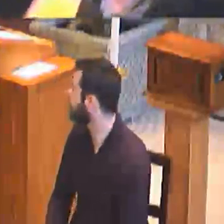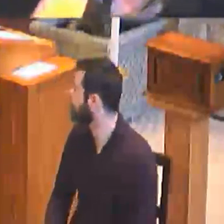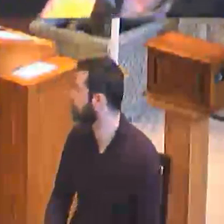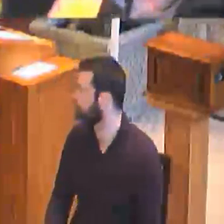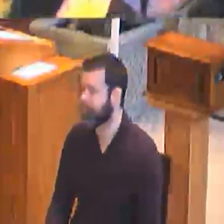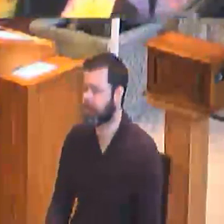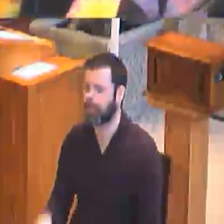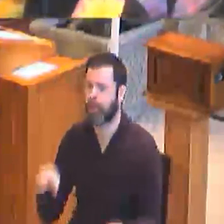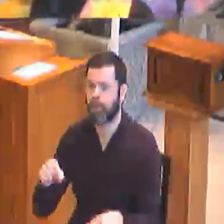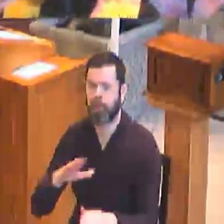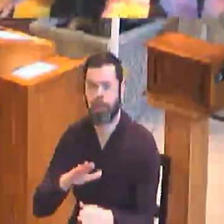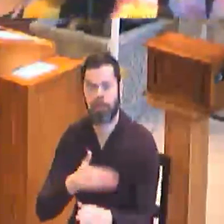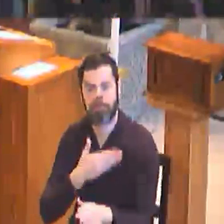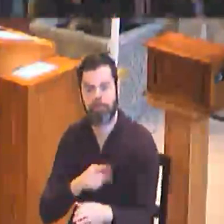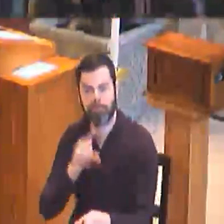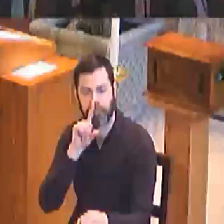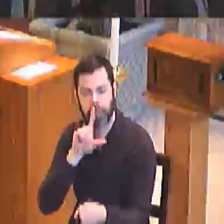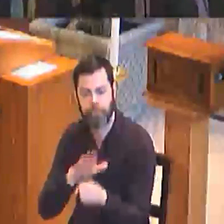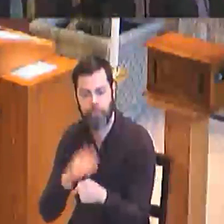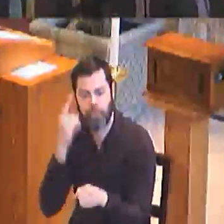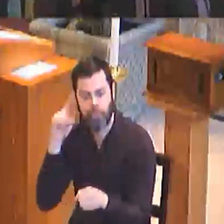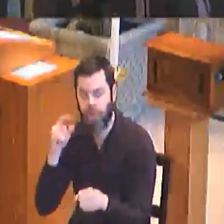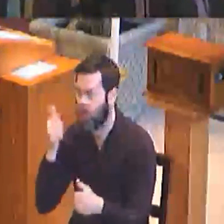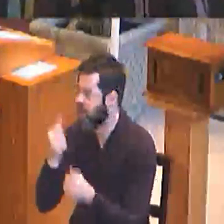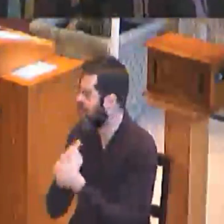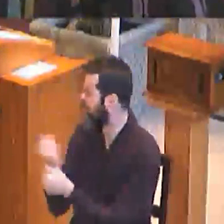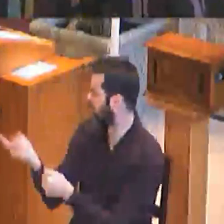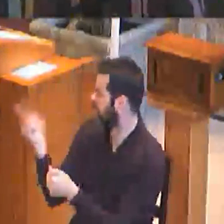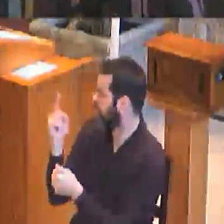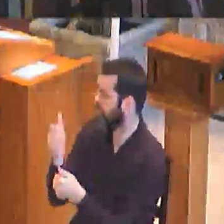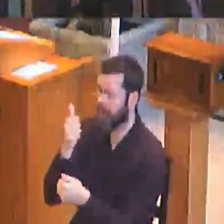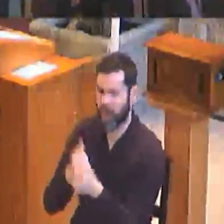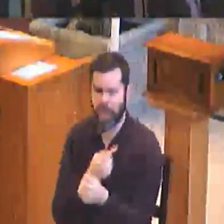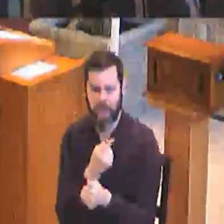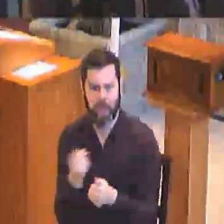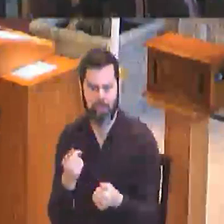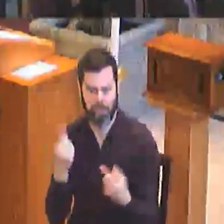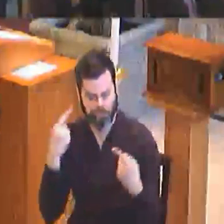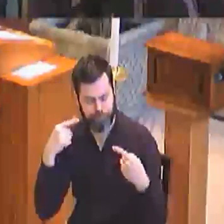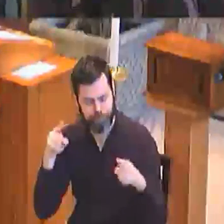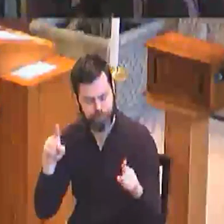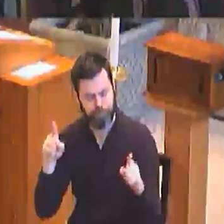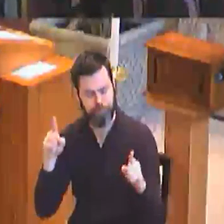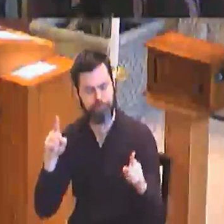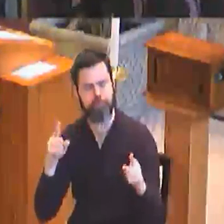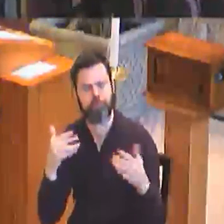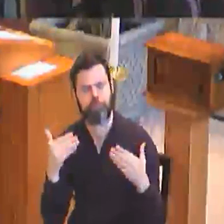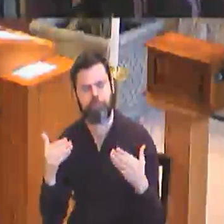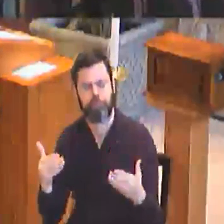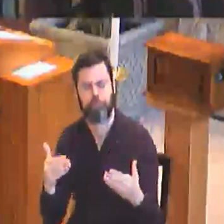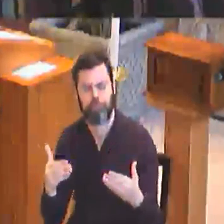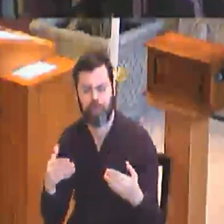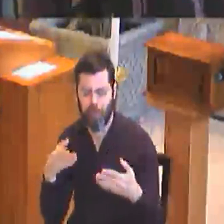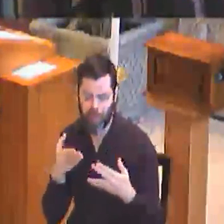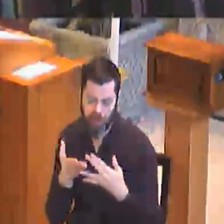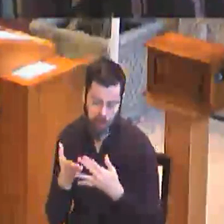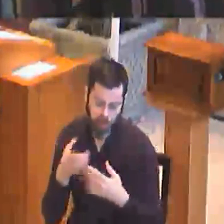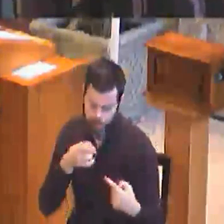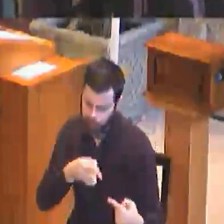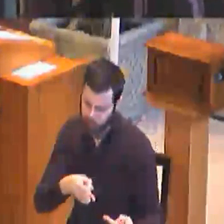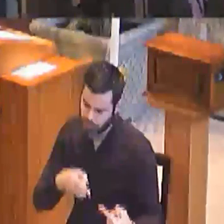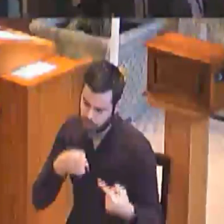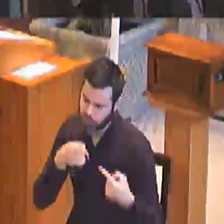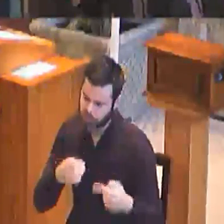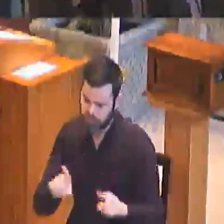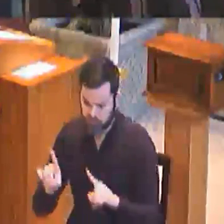This song's dedicated to everyone. To everyone who made it. Yeah. Through any test or trial,